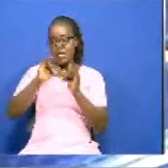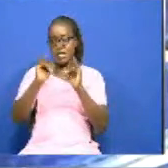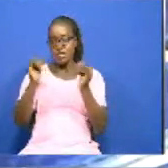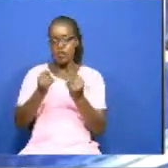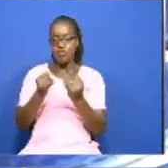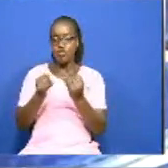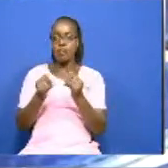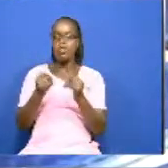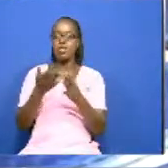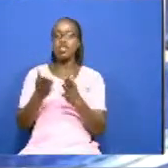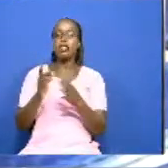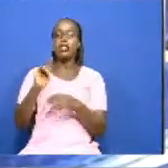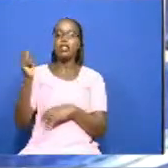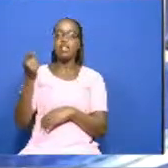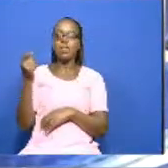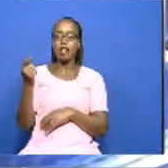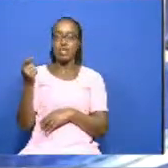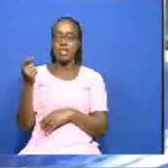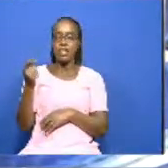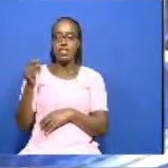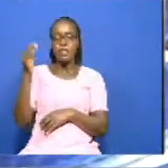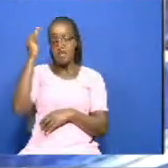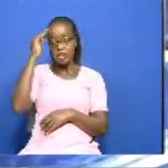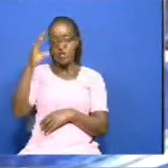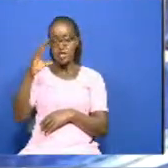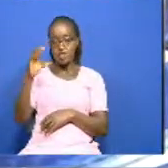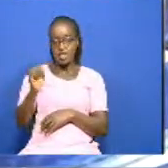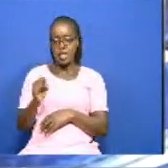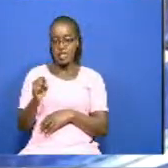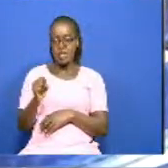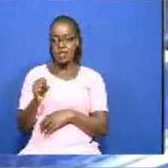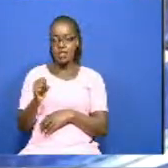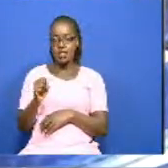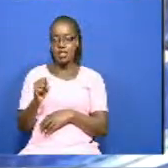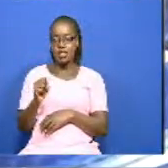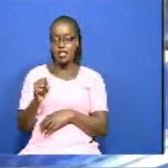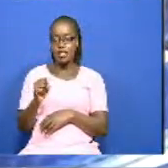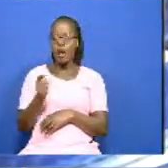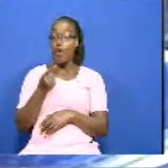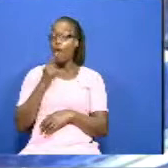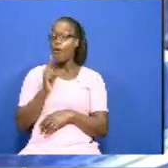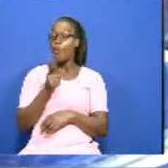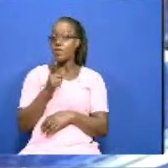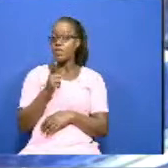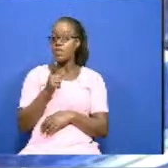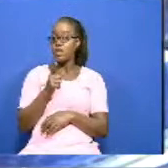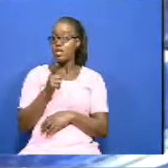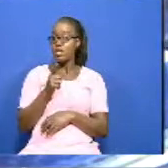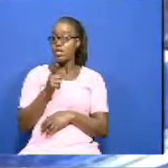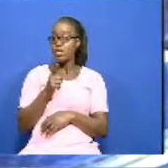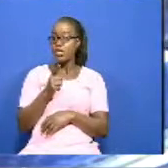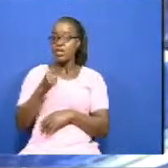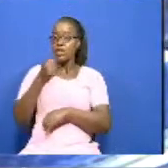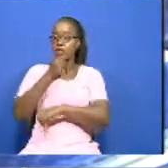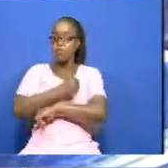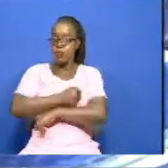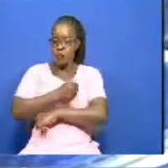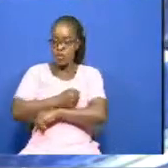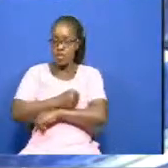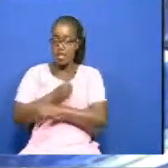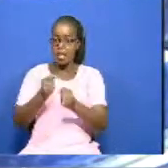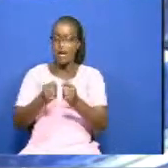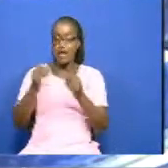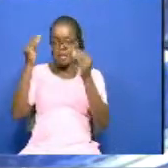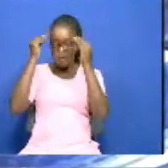country. Speaking in Kisumu, Education Cabinet Secretary Professor George Magoha warned that school heads must be cognizant of the